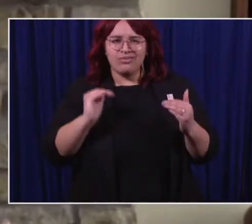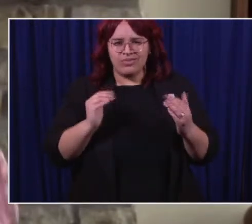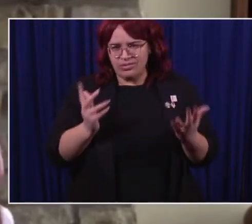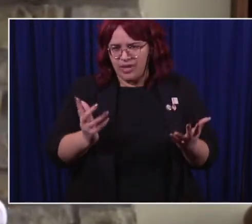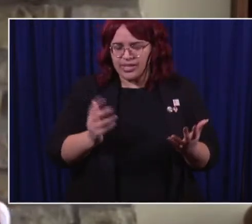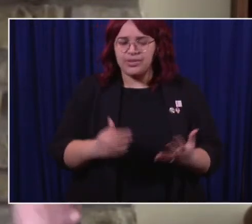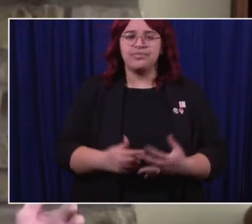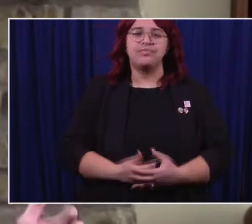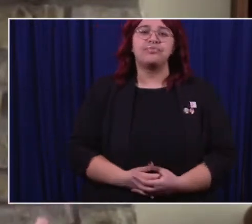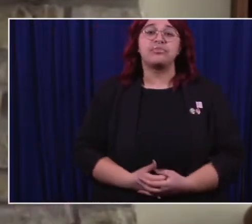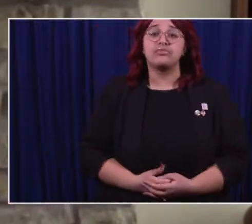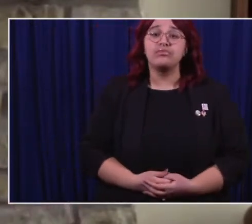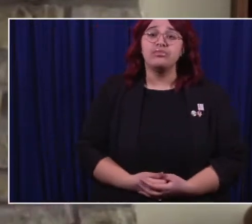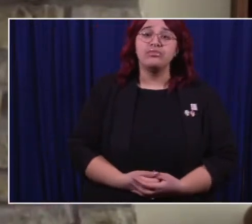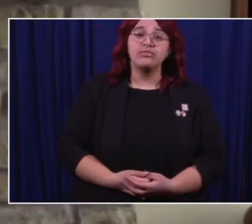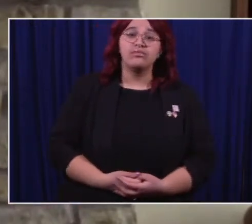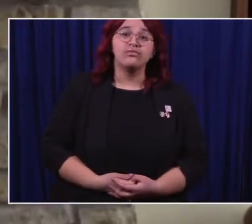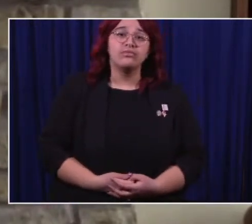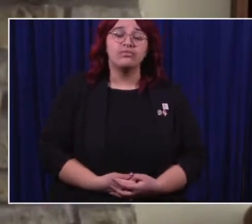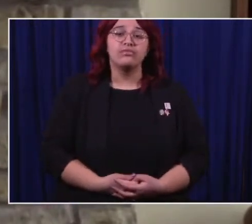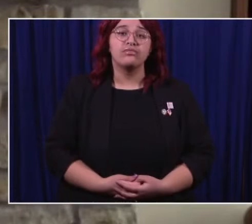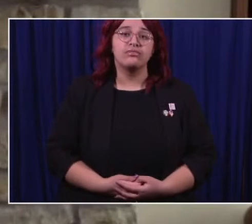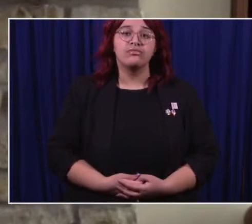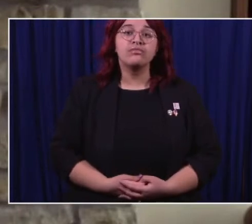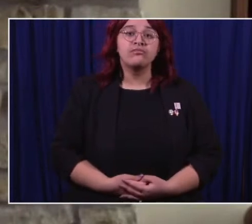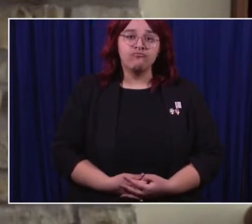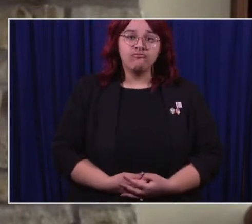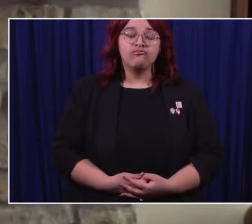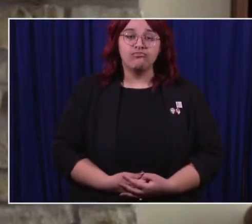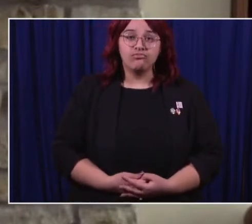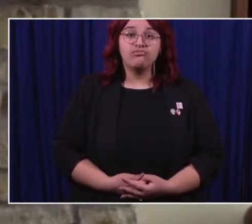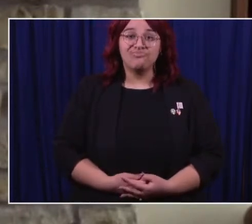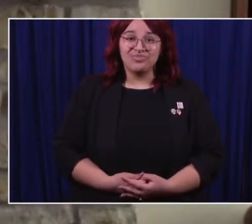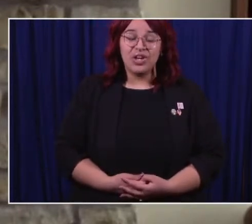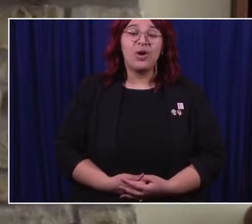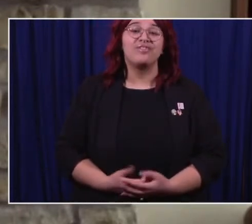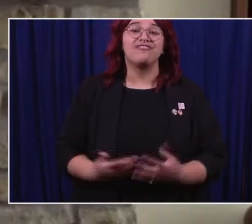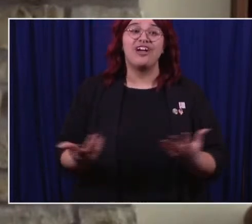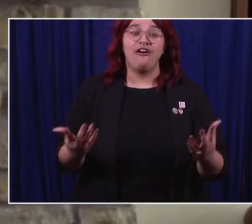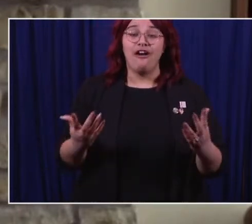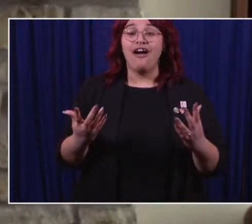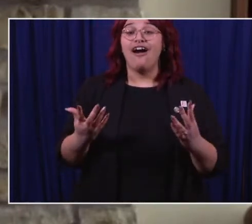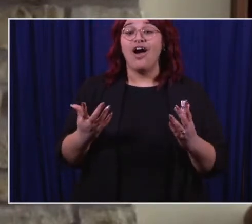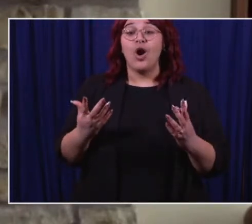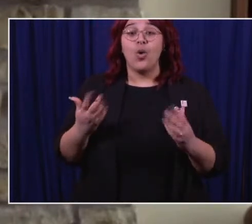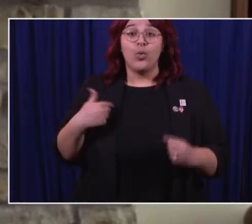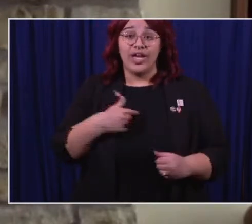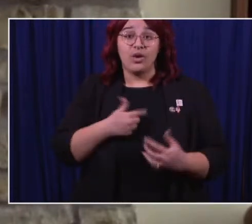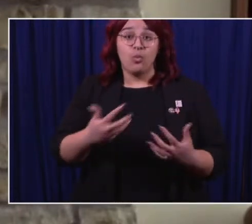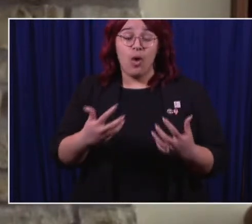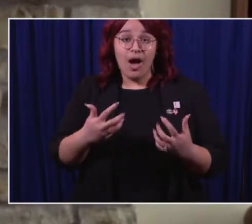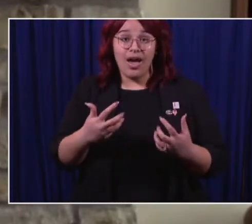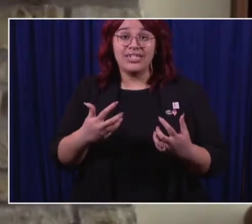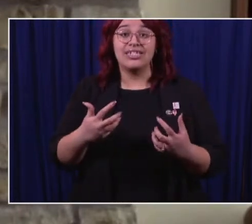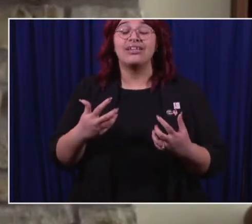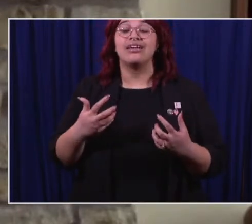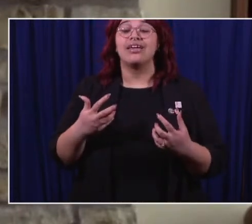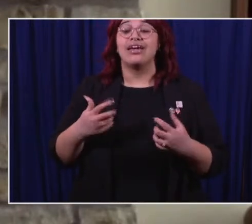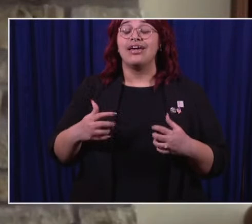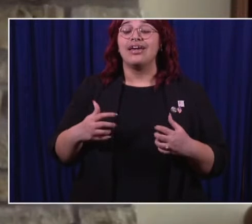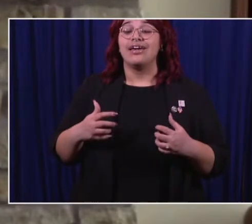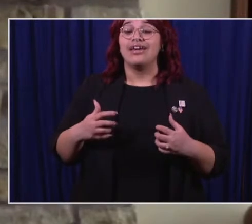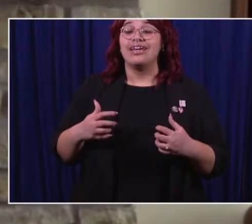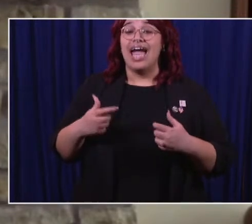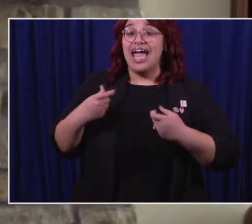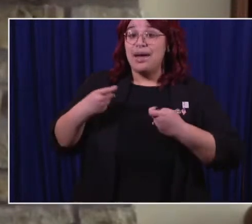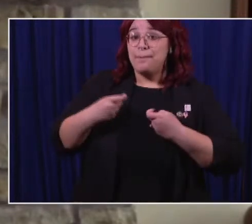We want it, power when we want it, but we also want to make sure that it is as cheap